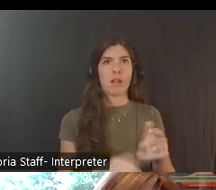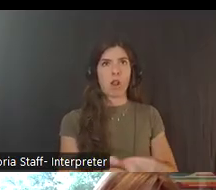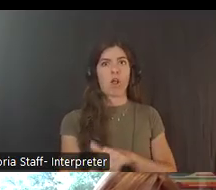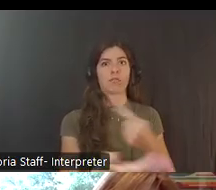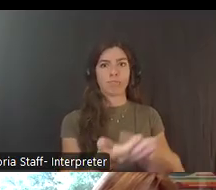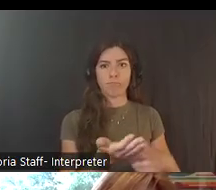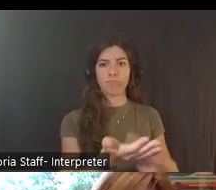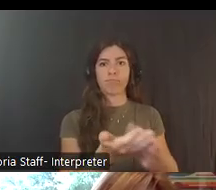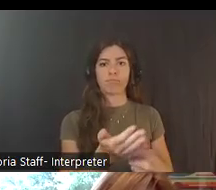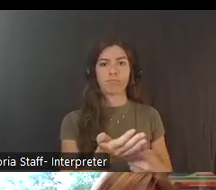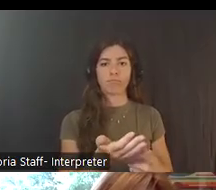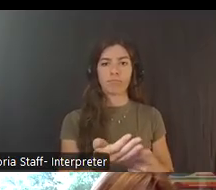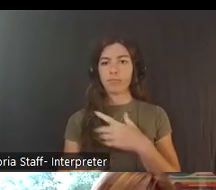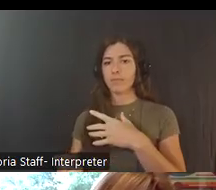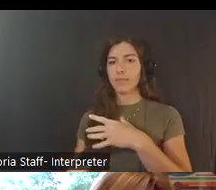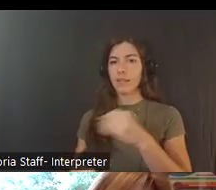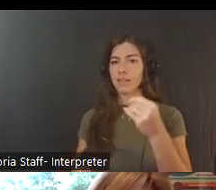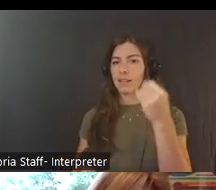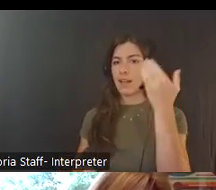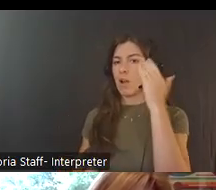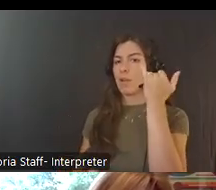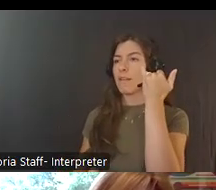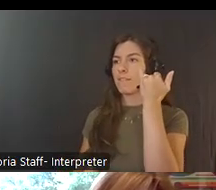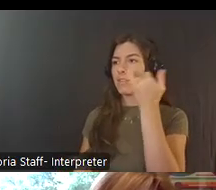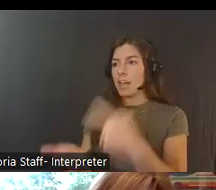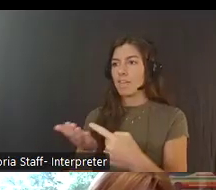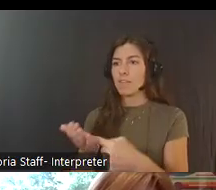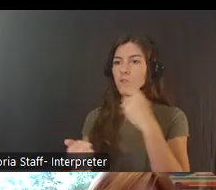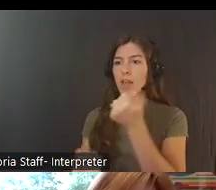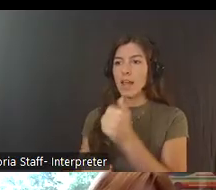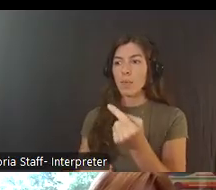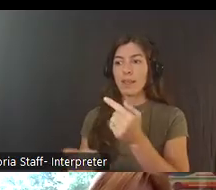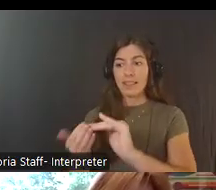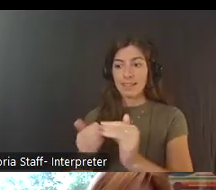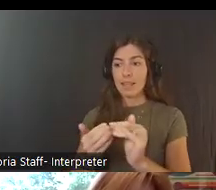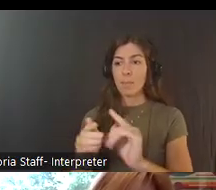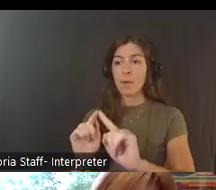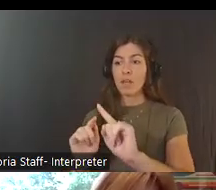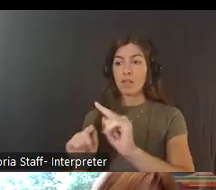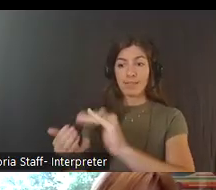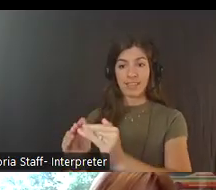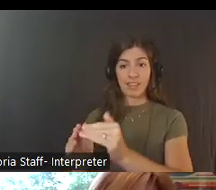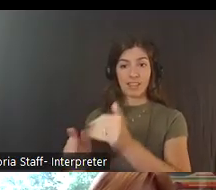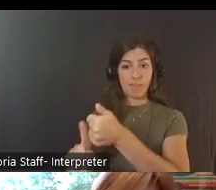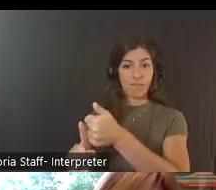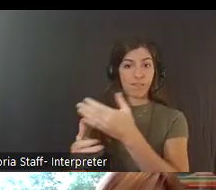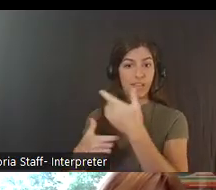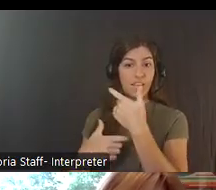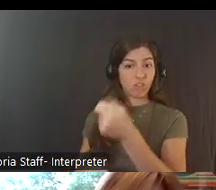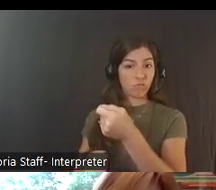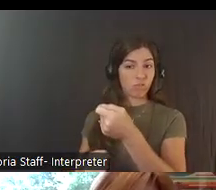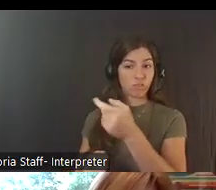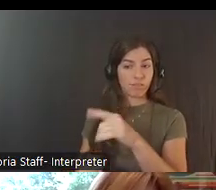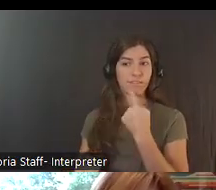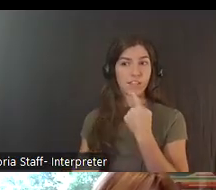discussion than we can And I do. don't know if it's a conversation for anybody at the city, but would the city be interested in an MOU that says they're buying the art